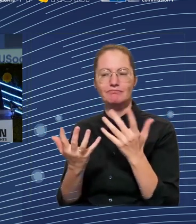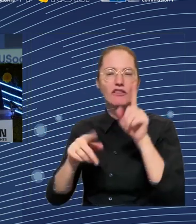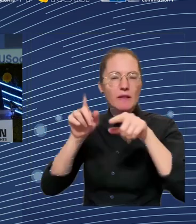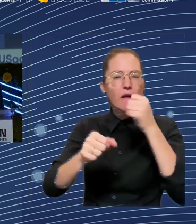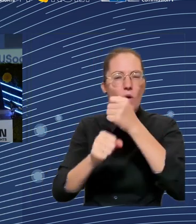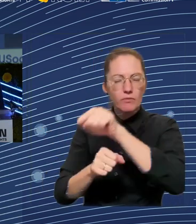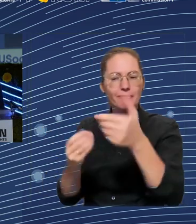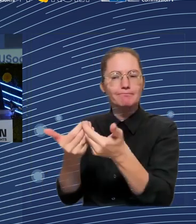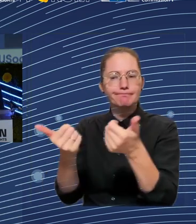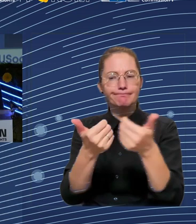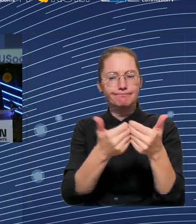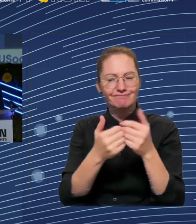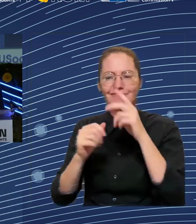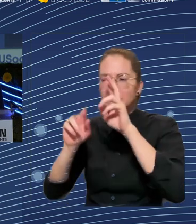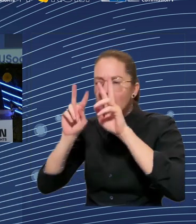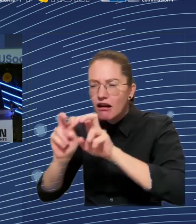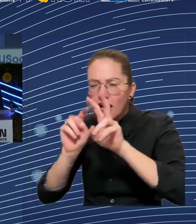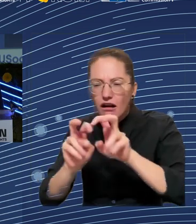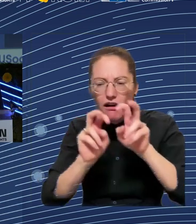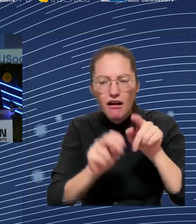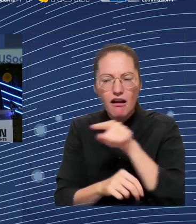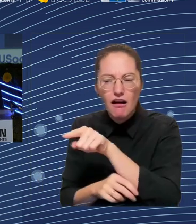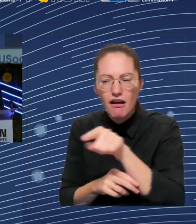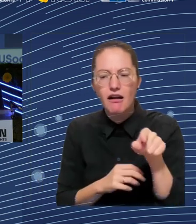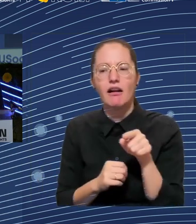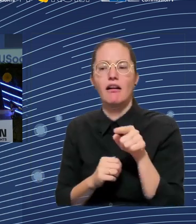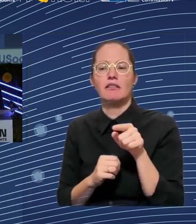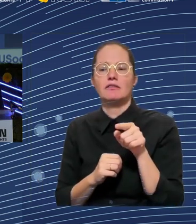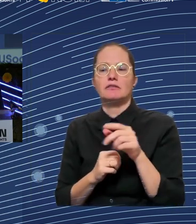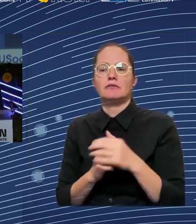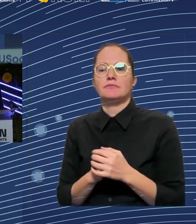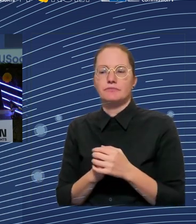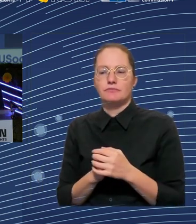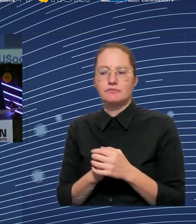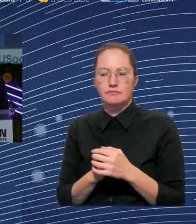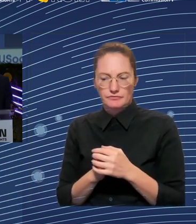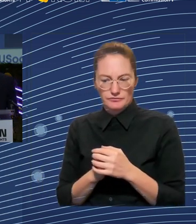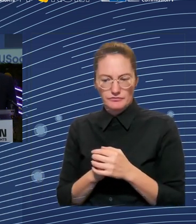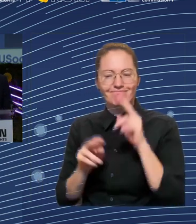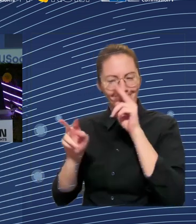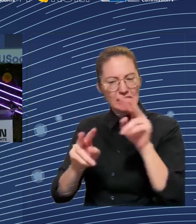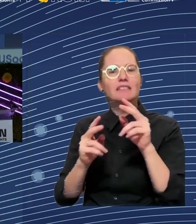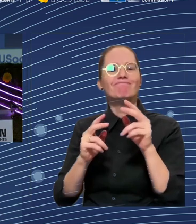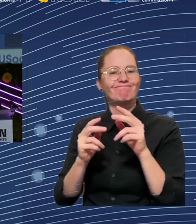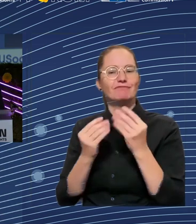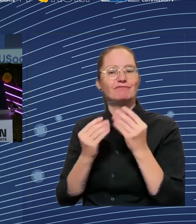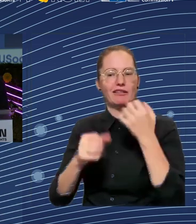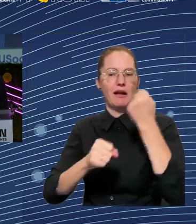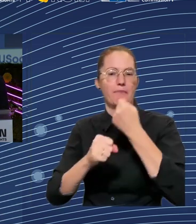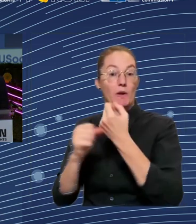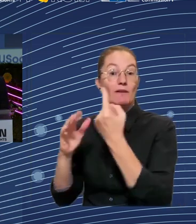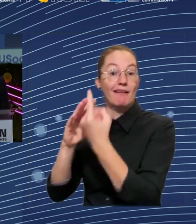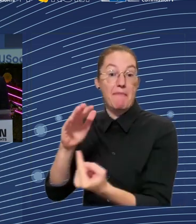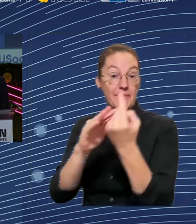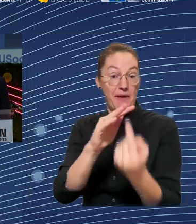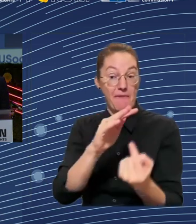data, which is essentially what you see in the three slides over, in the three charts over here. Just to give a bit of an explanation, so